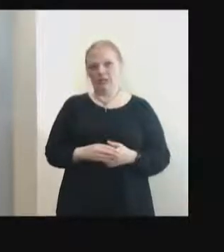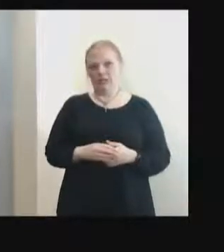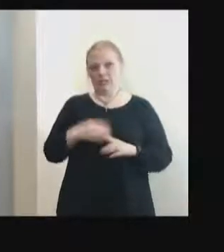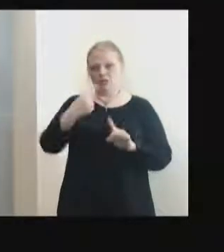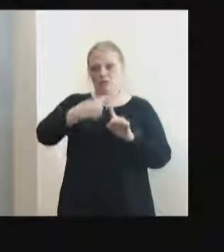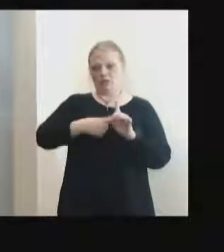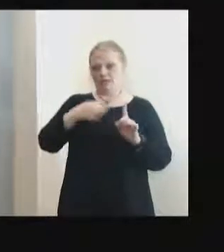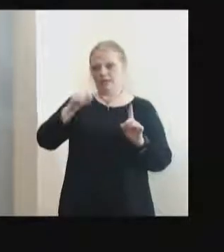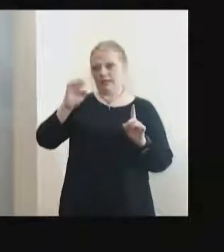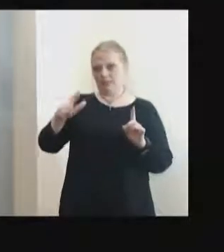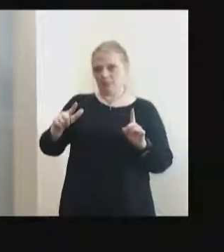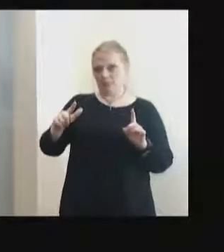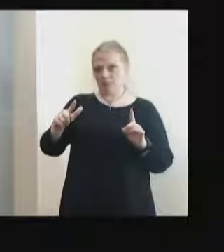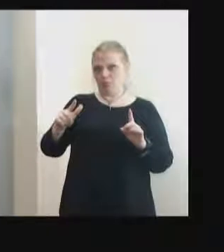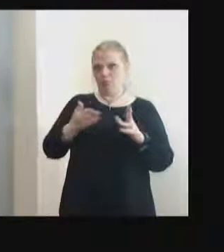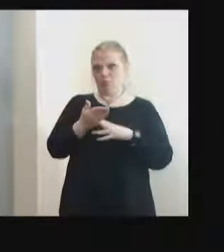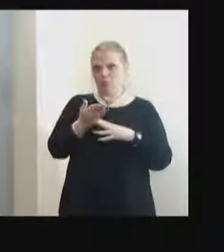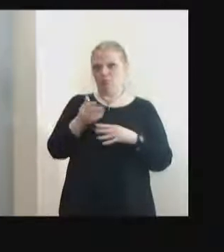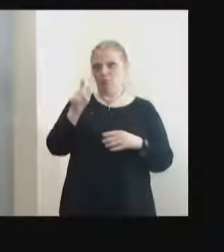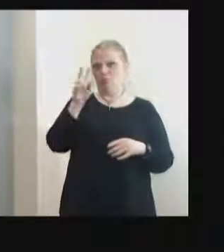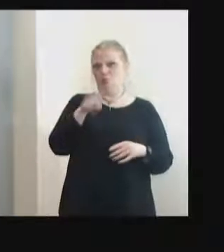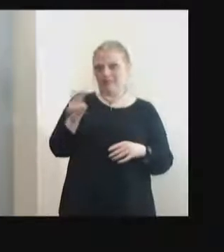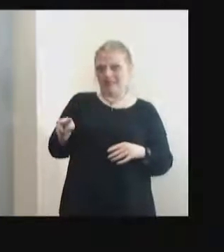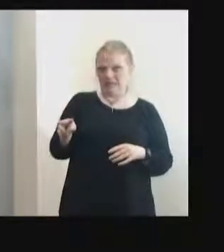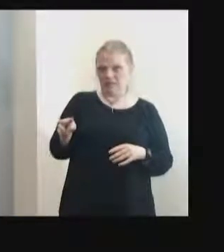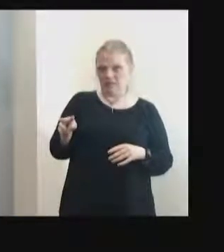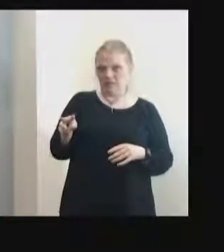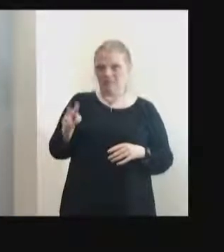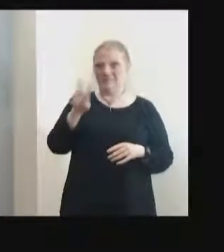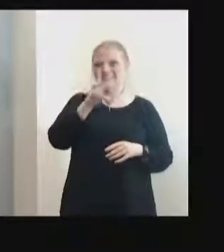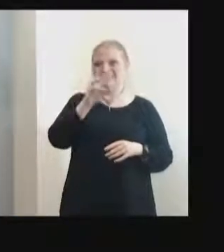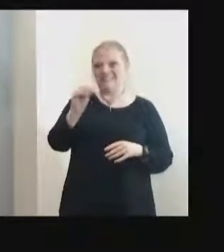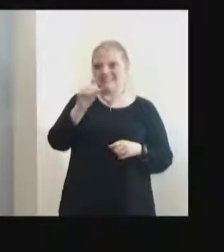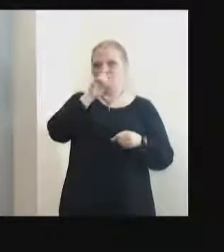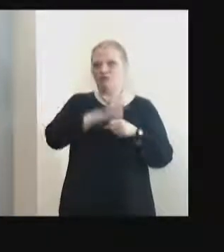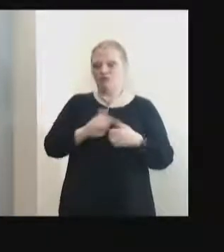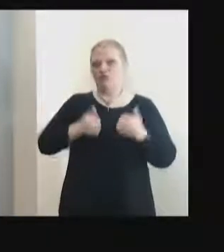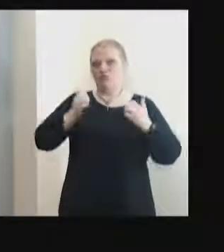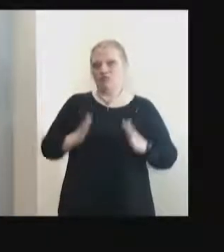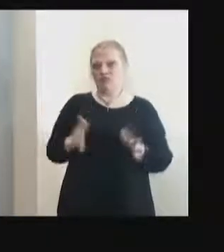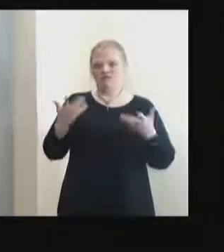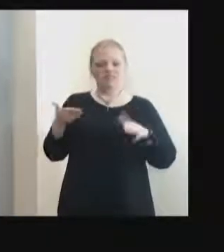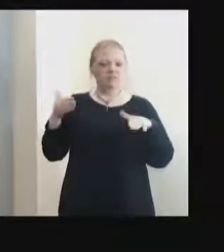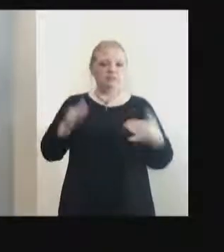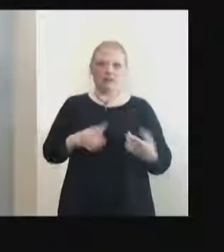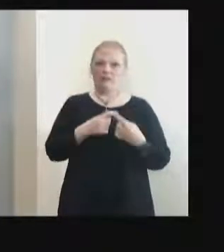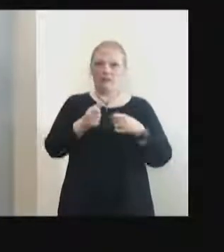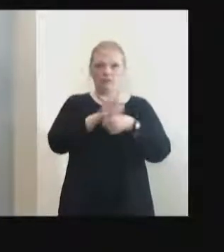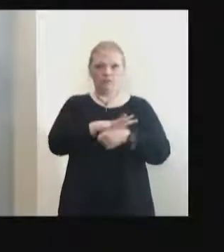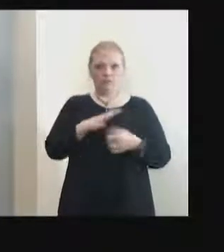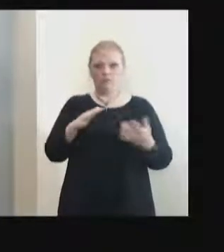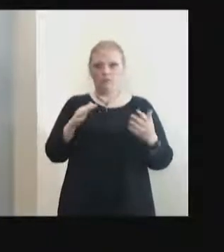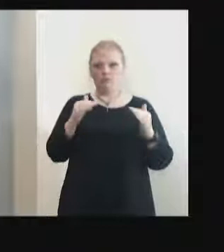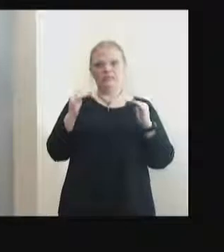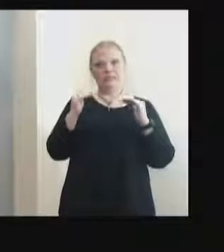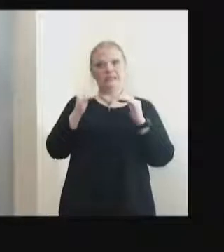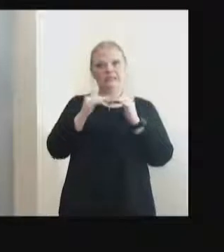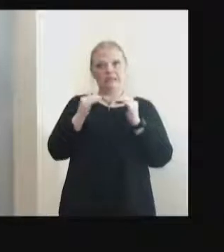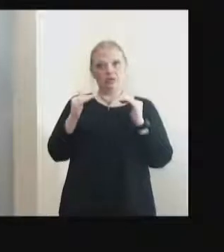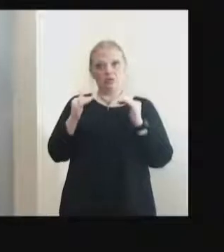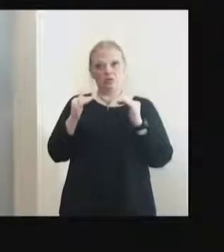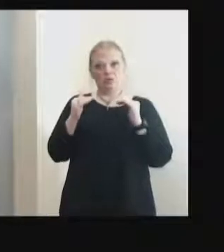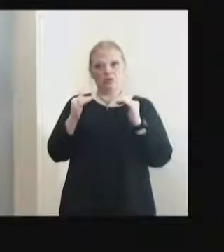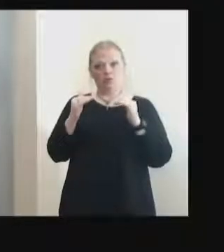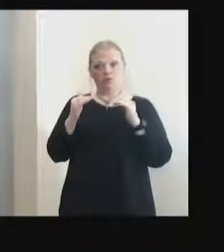month of April through April 22nd, 60 confirmed residents have died from COVID-19. That is equal to the amount for